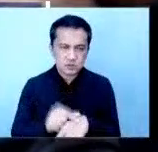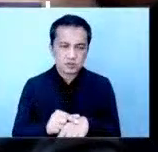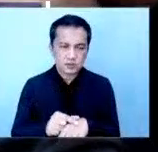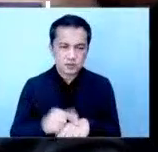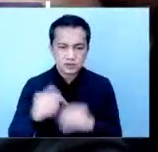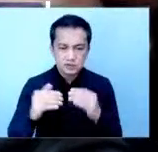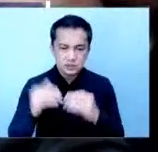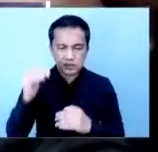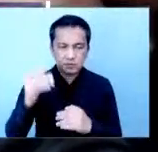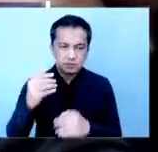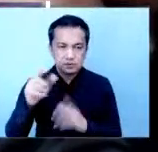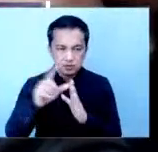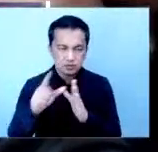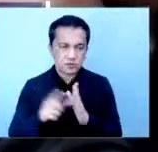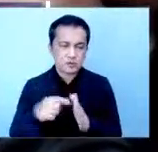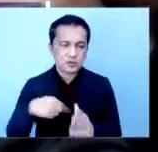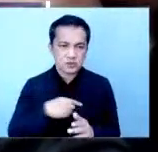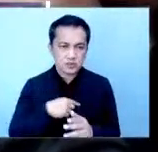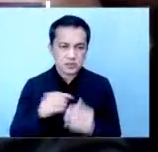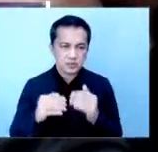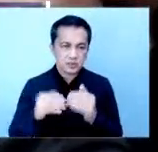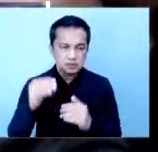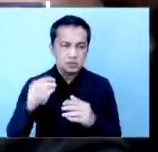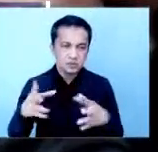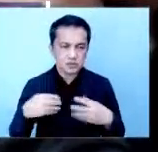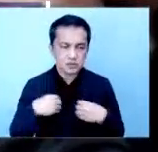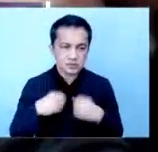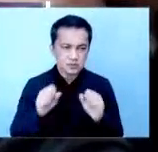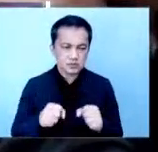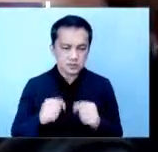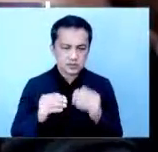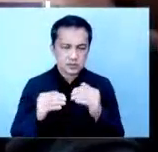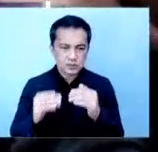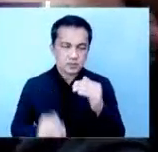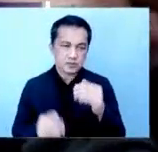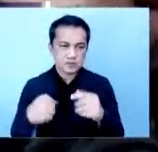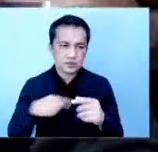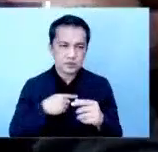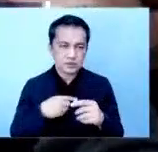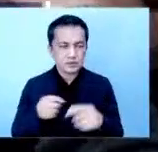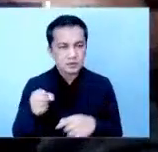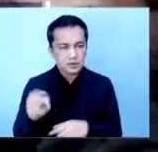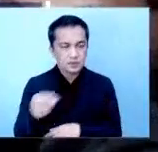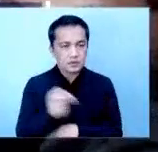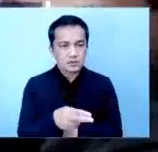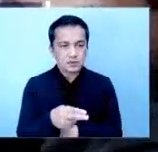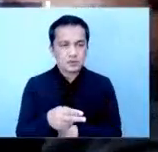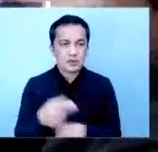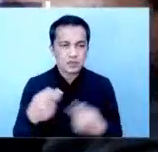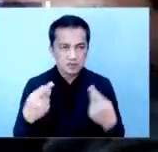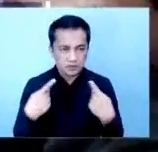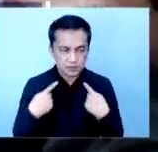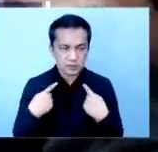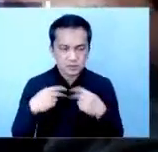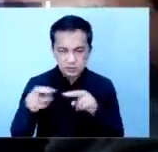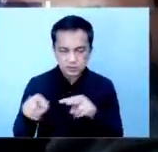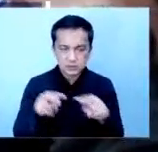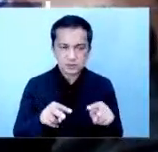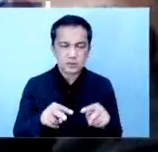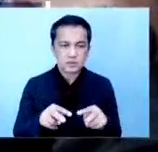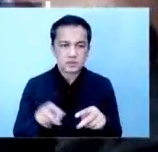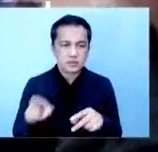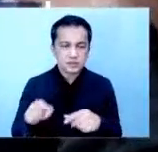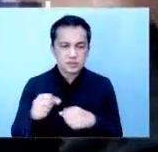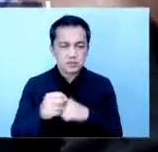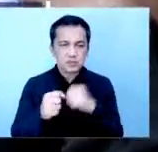law. And we are acknowledging also the possible gaps in our implementation. Having seen that, in fact, these structures